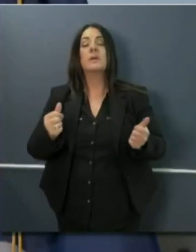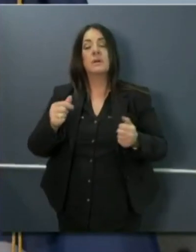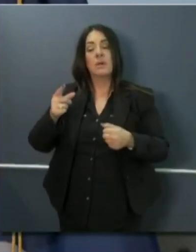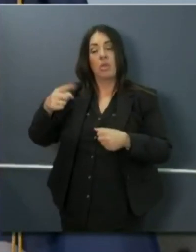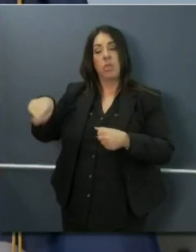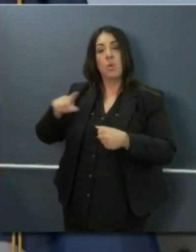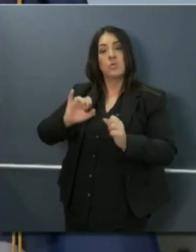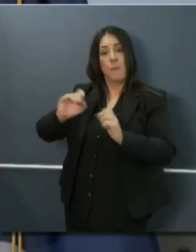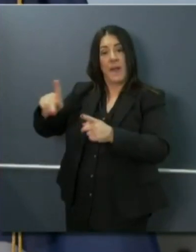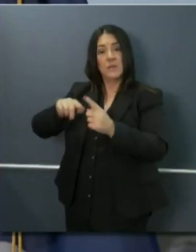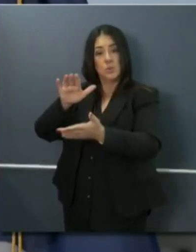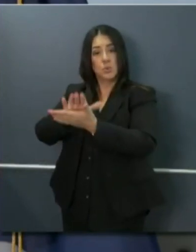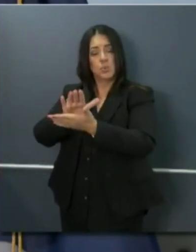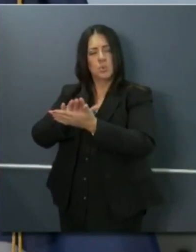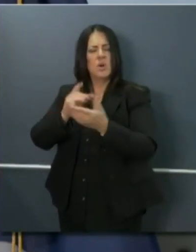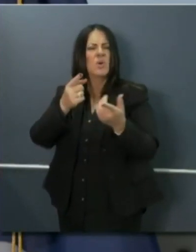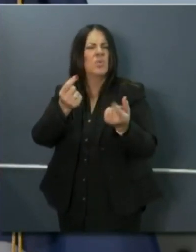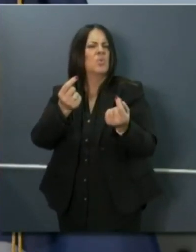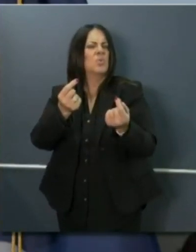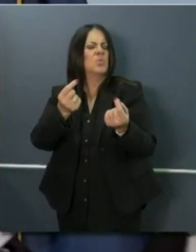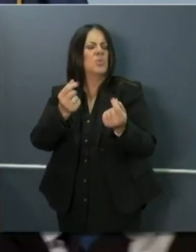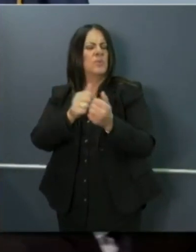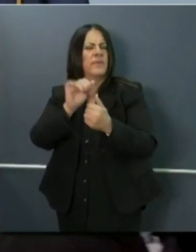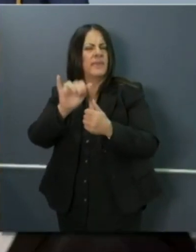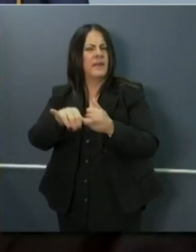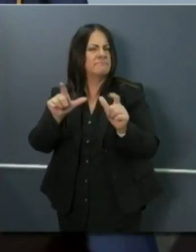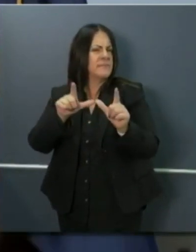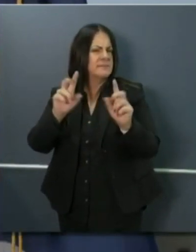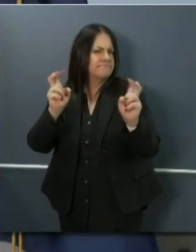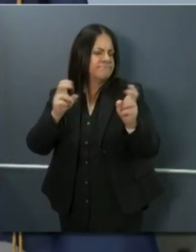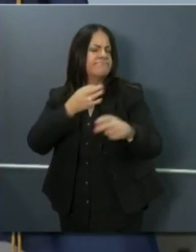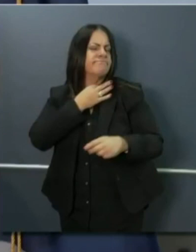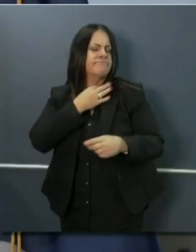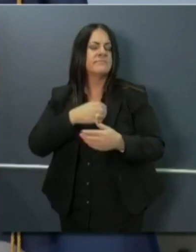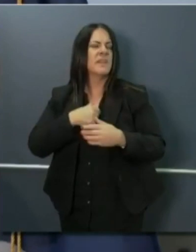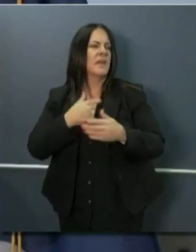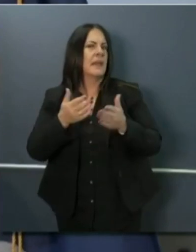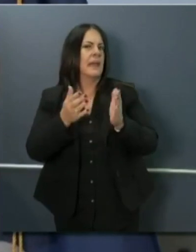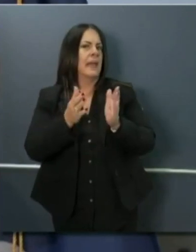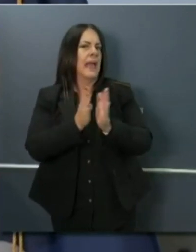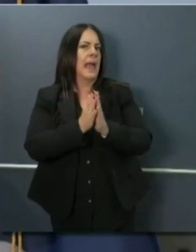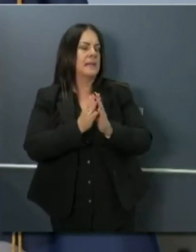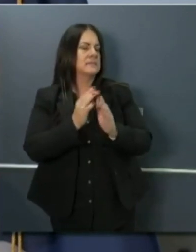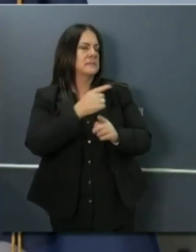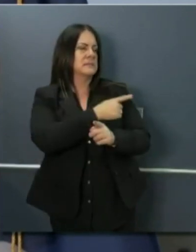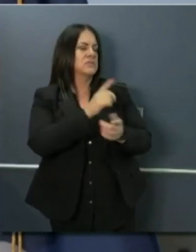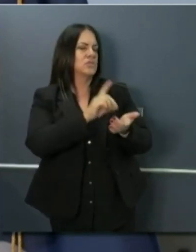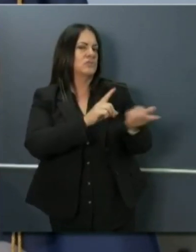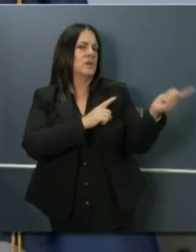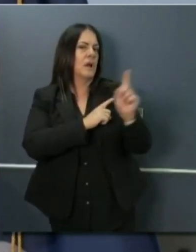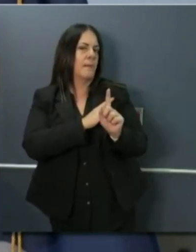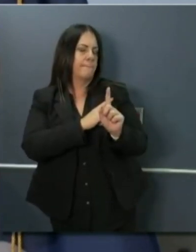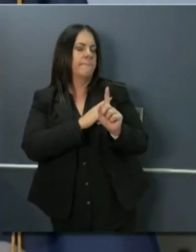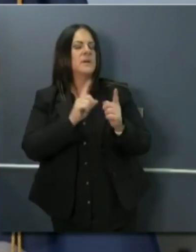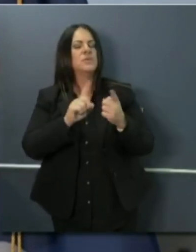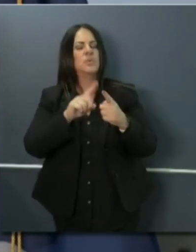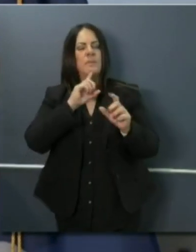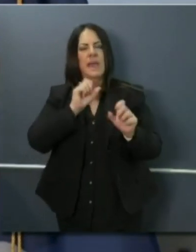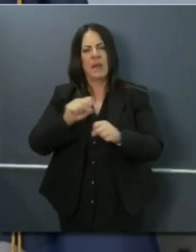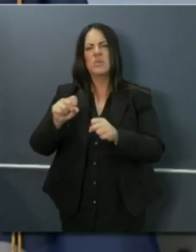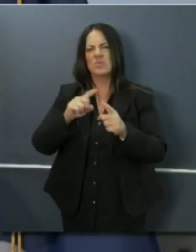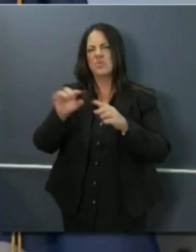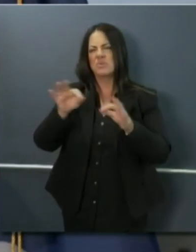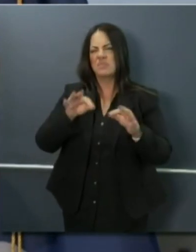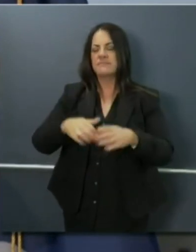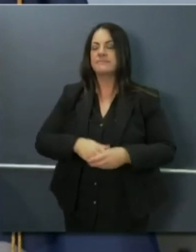ask Dr. Galley to come up and can talk specifically about that. Sure. So our goal is to recruit both